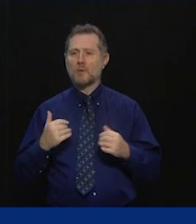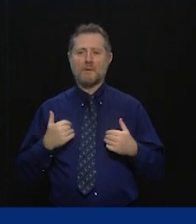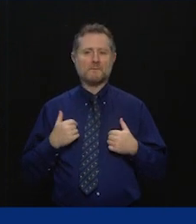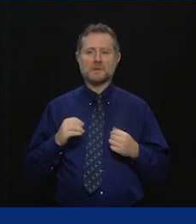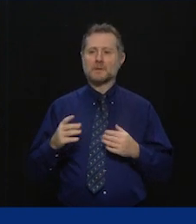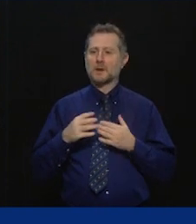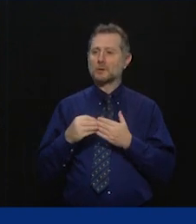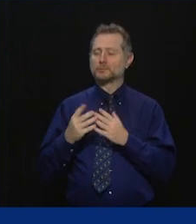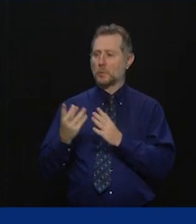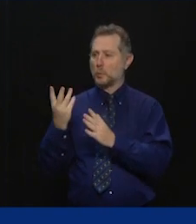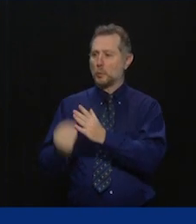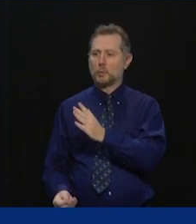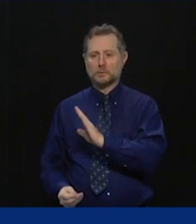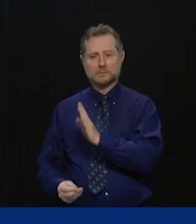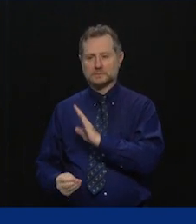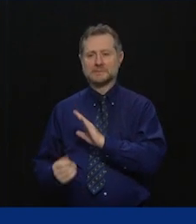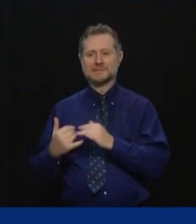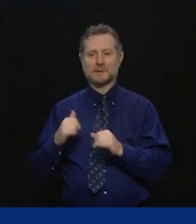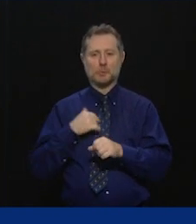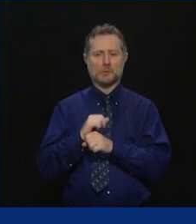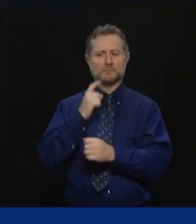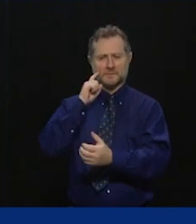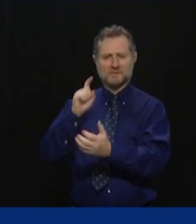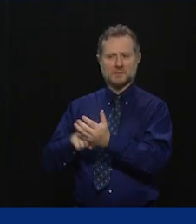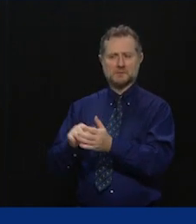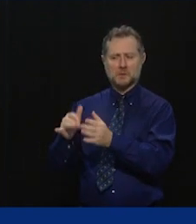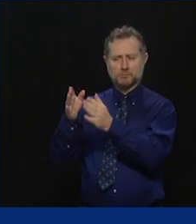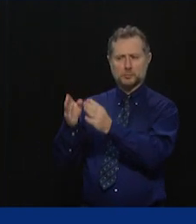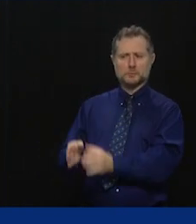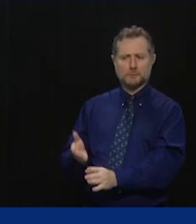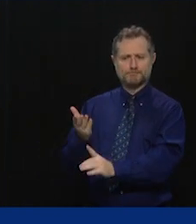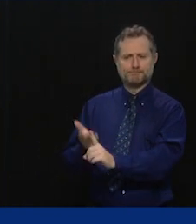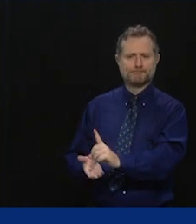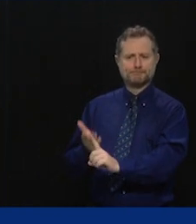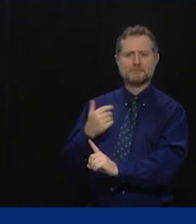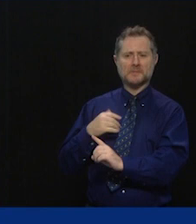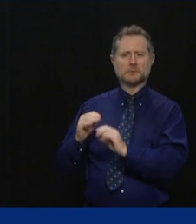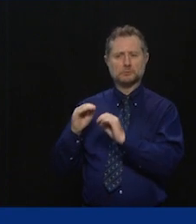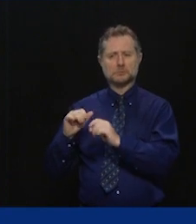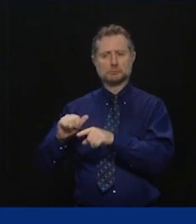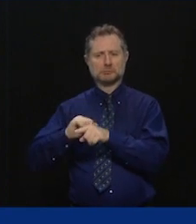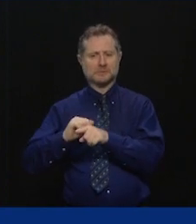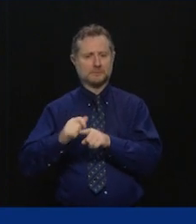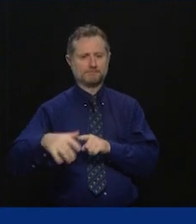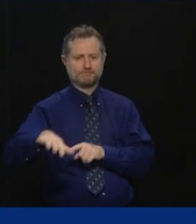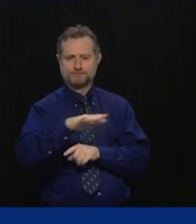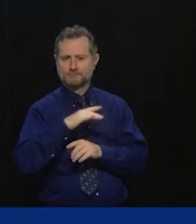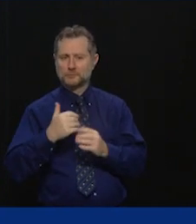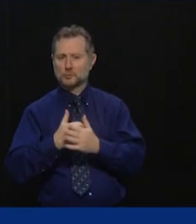a person is identified, is onboarded, and is ready to hit the ground running.